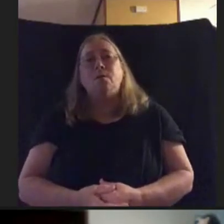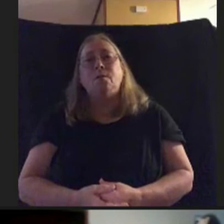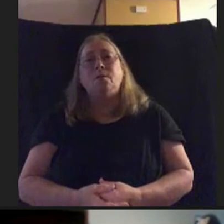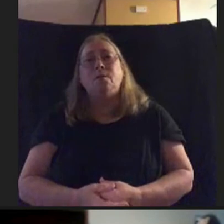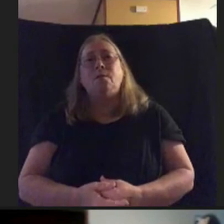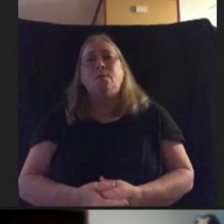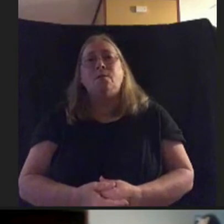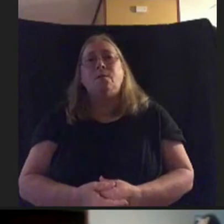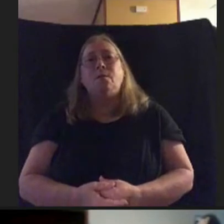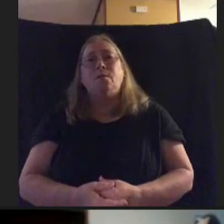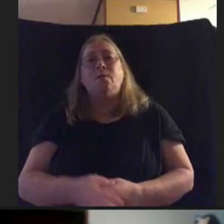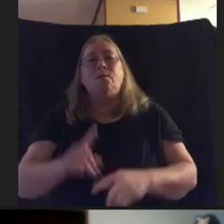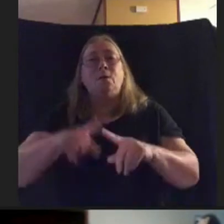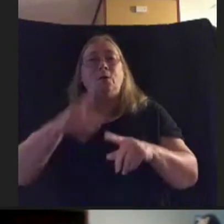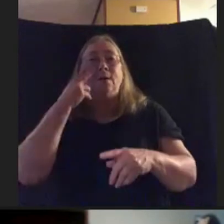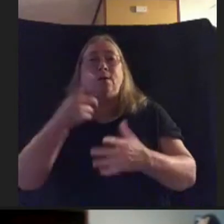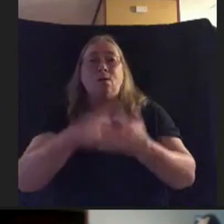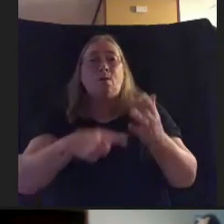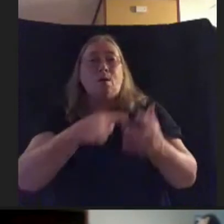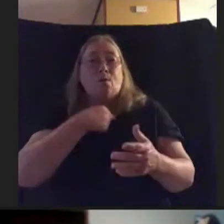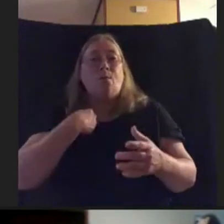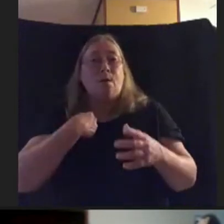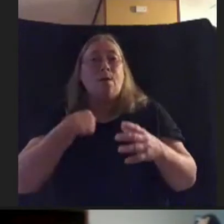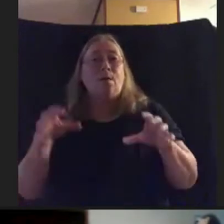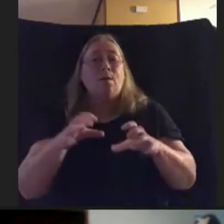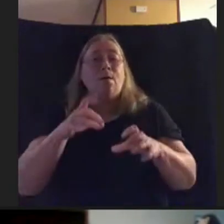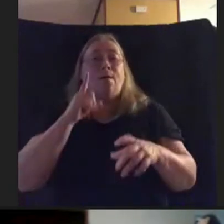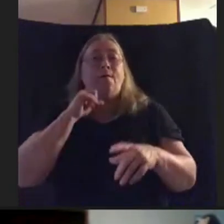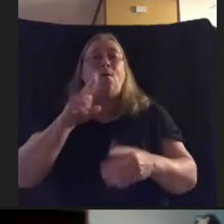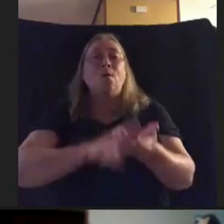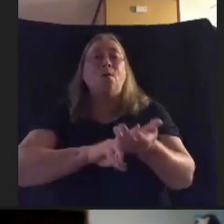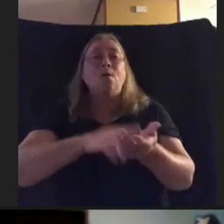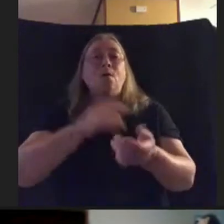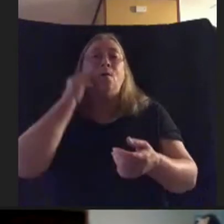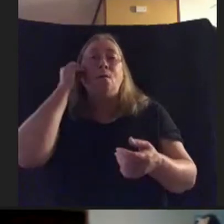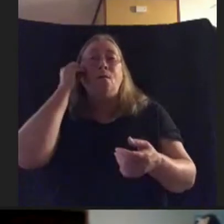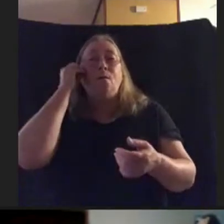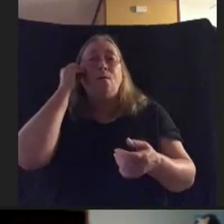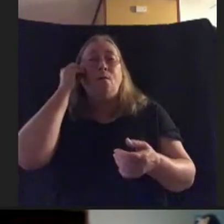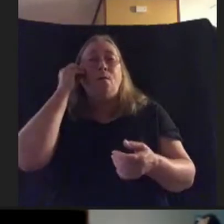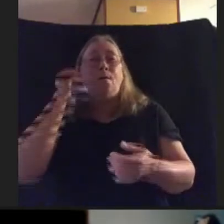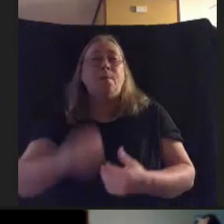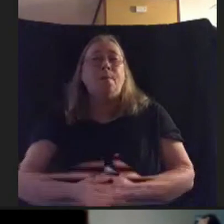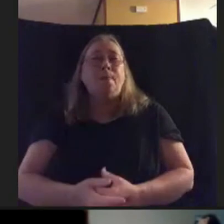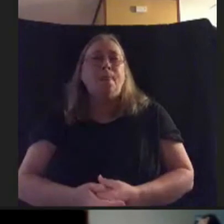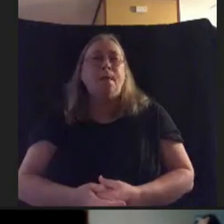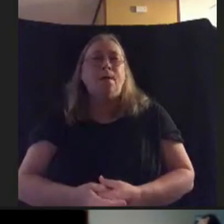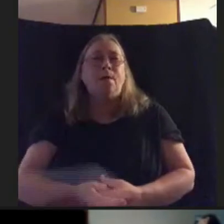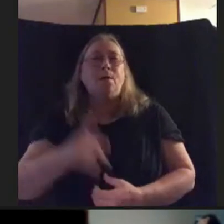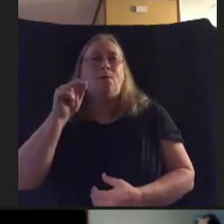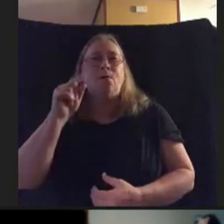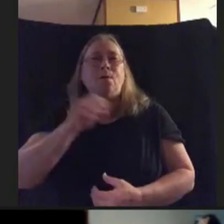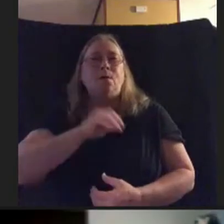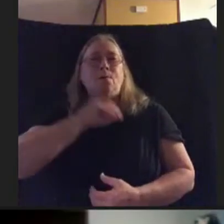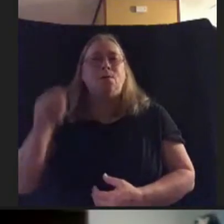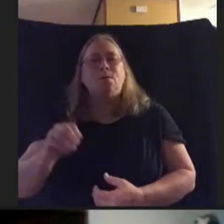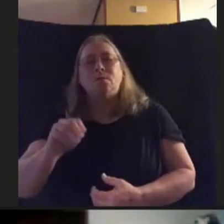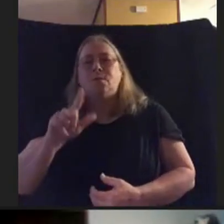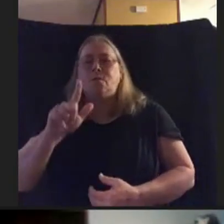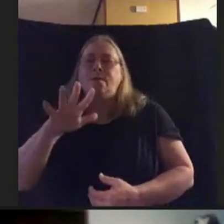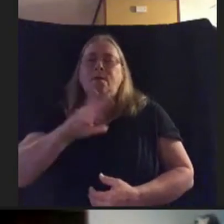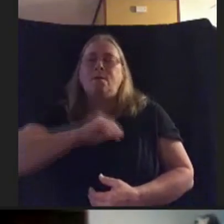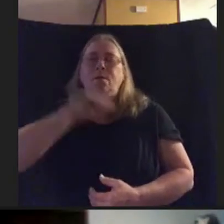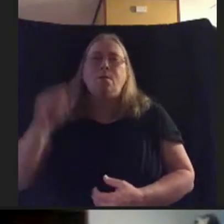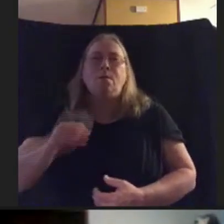done if you discount the long-term care, which they've been allocated about a 20%, maybe even 25% of our total